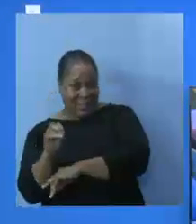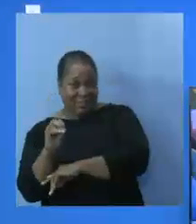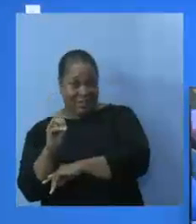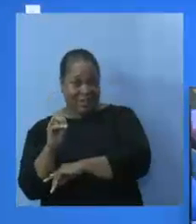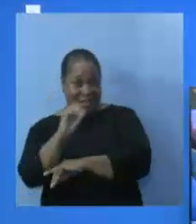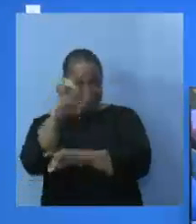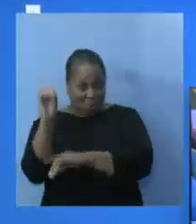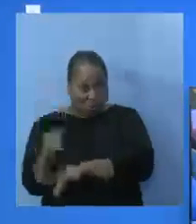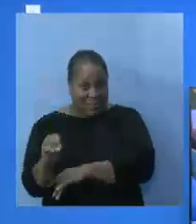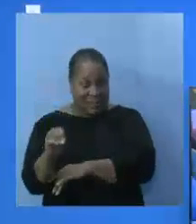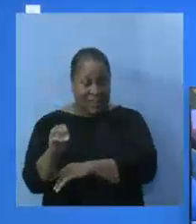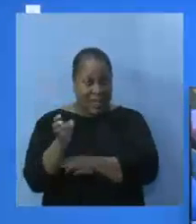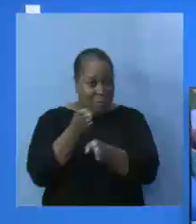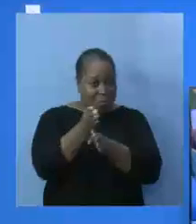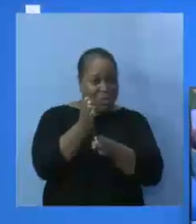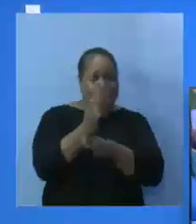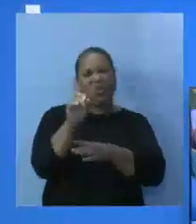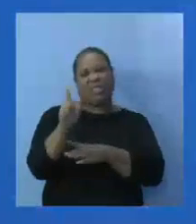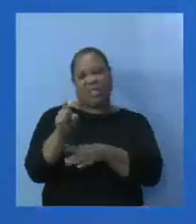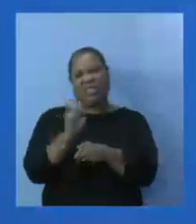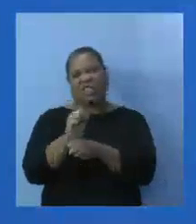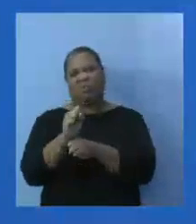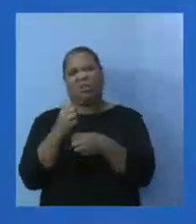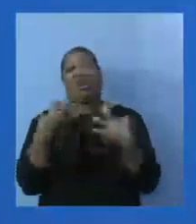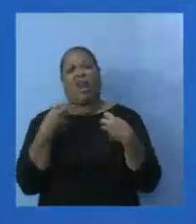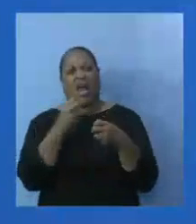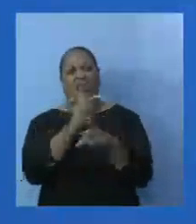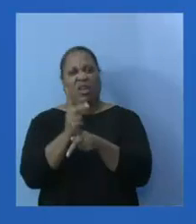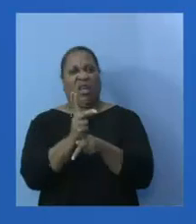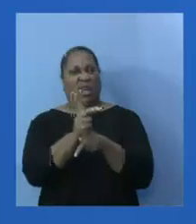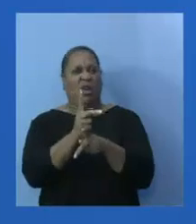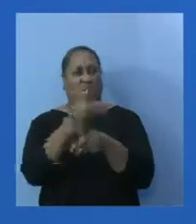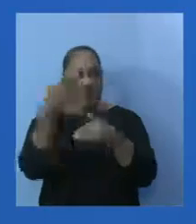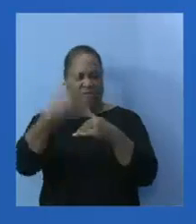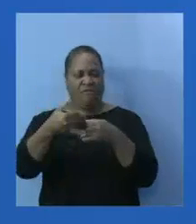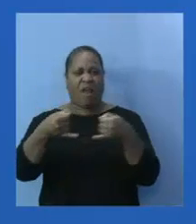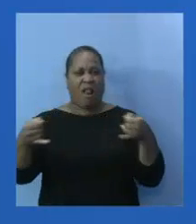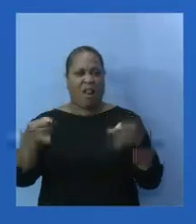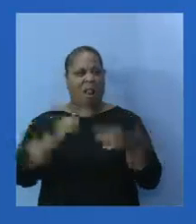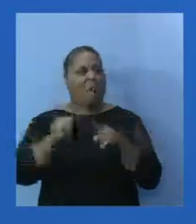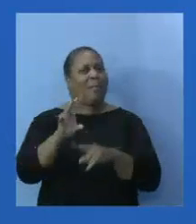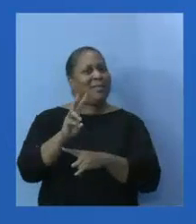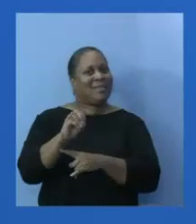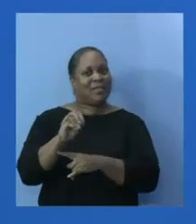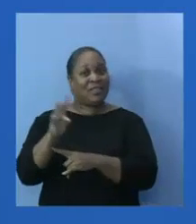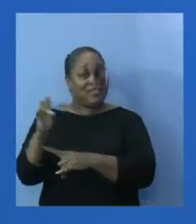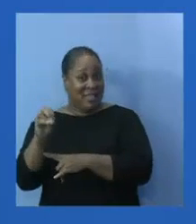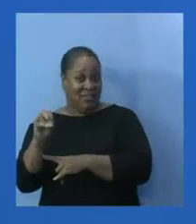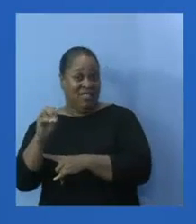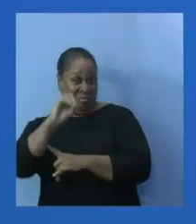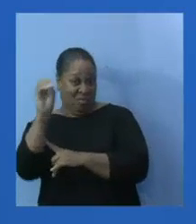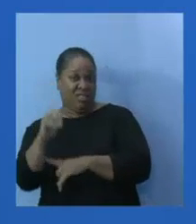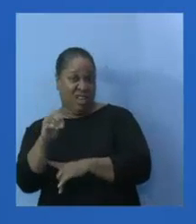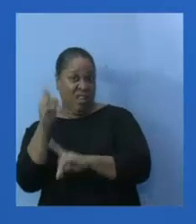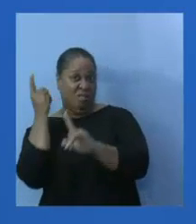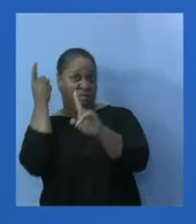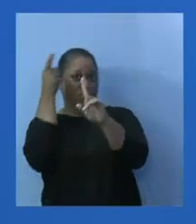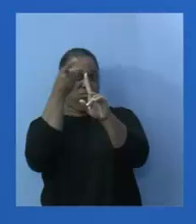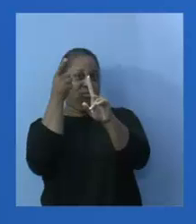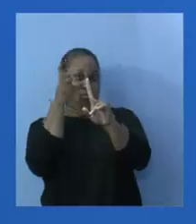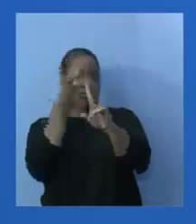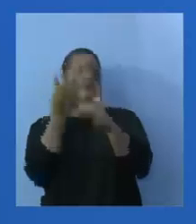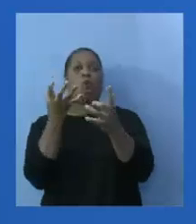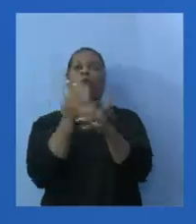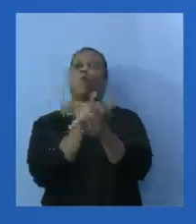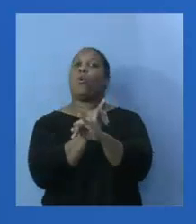be the majority of essential workers and healthcare workers and frontline workers. But 60 to 70% is our objective because we want herd immunity.